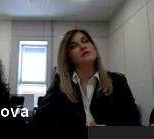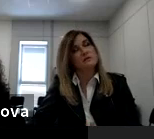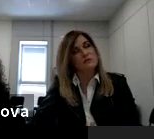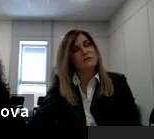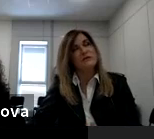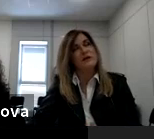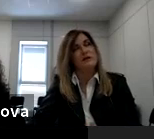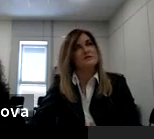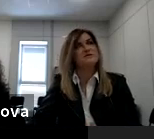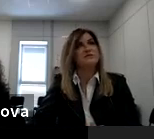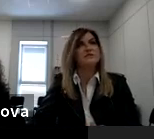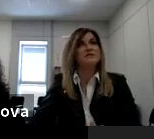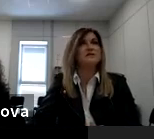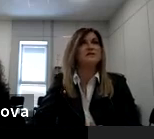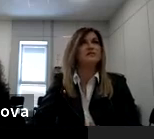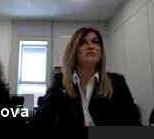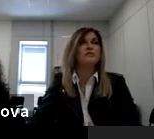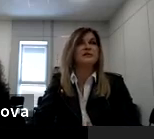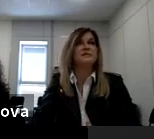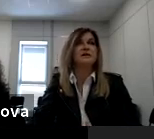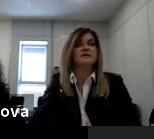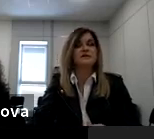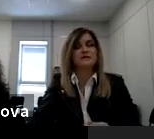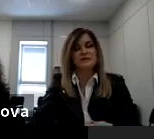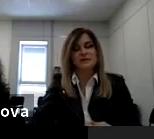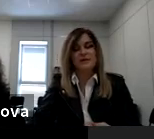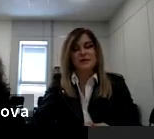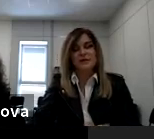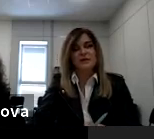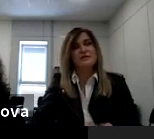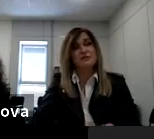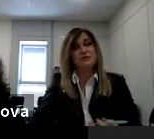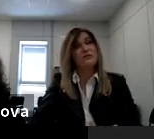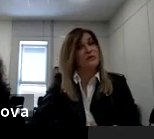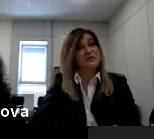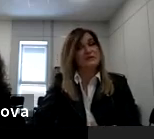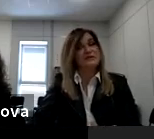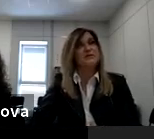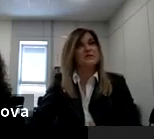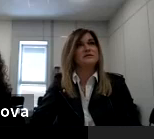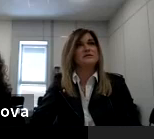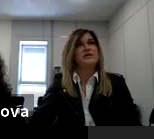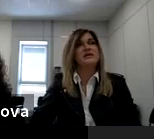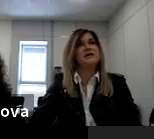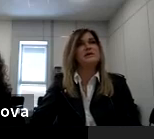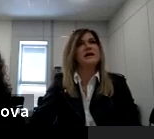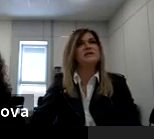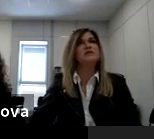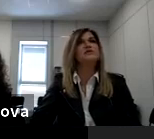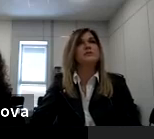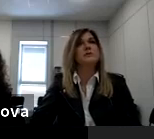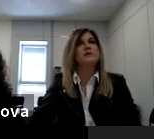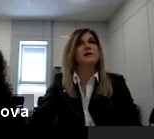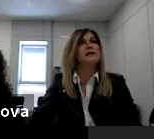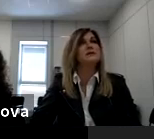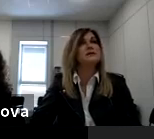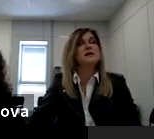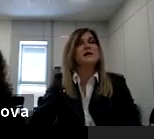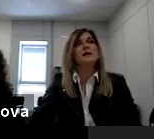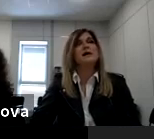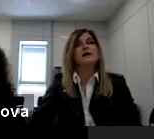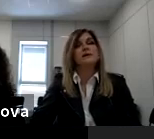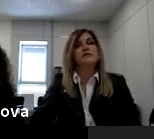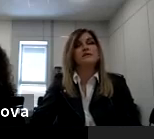not first of all thanks to group optics, but thanks to group optics also. So here we have a group